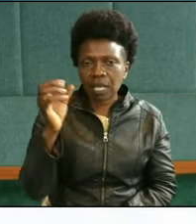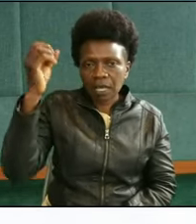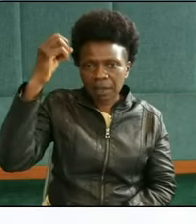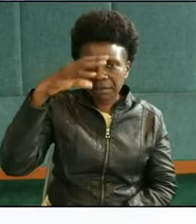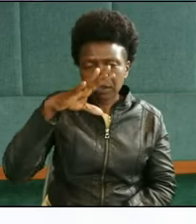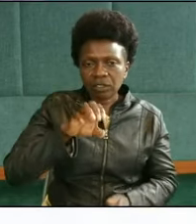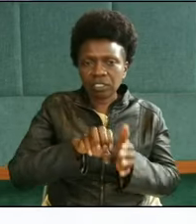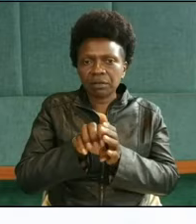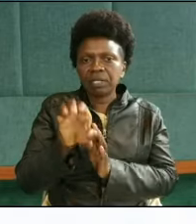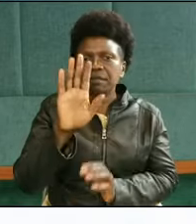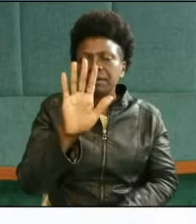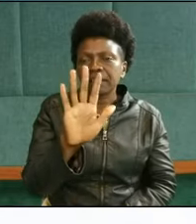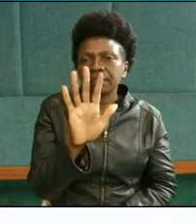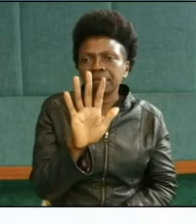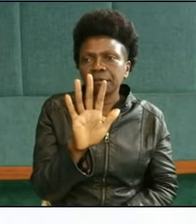Revelation